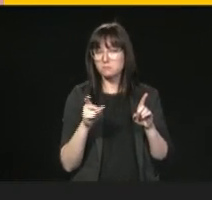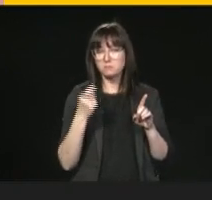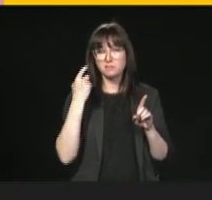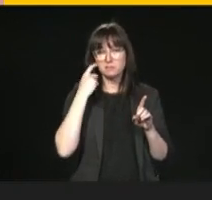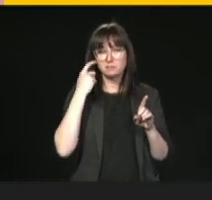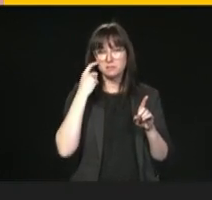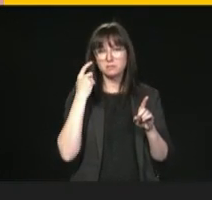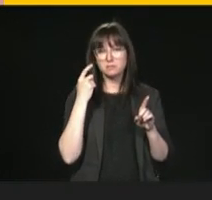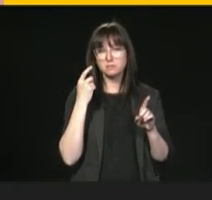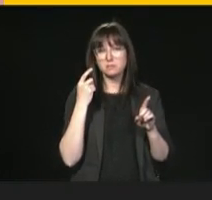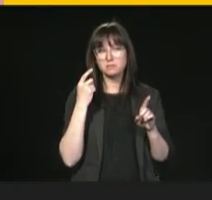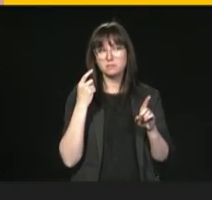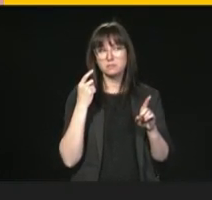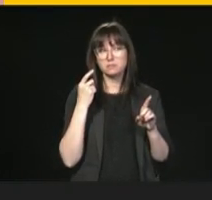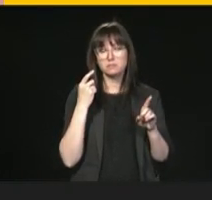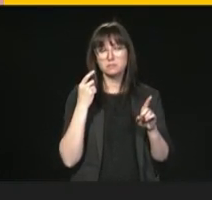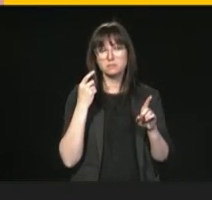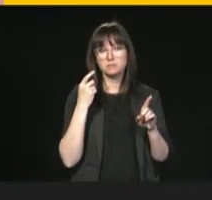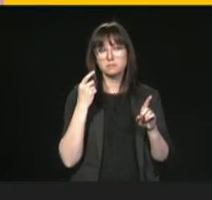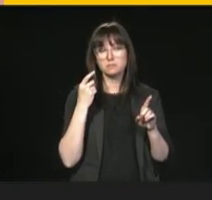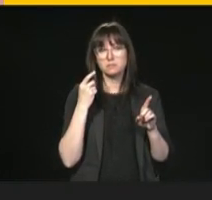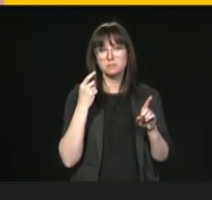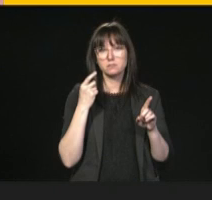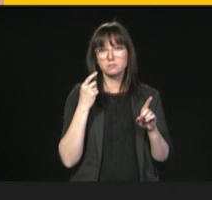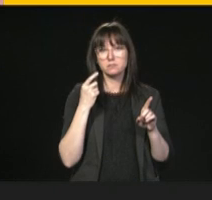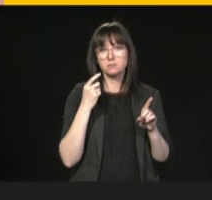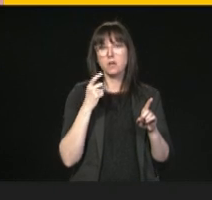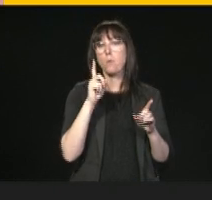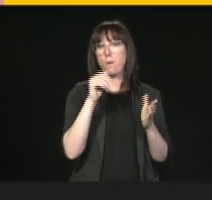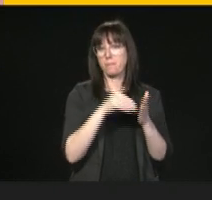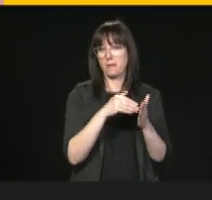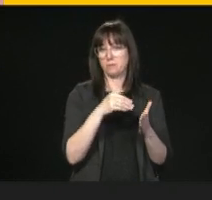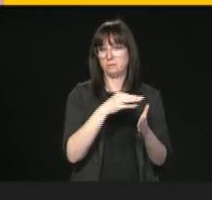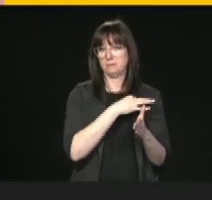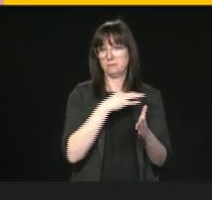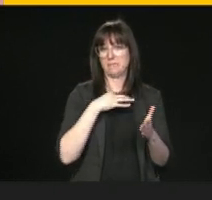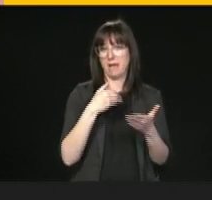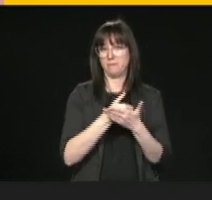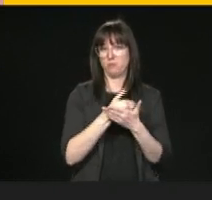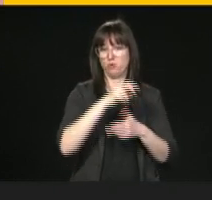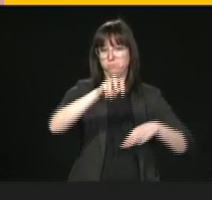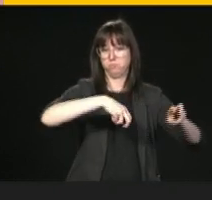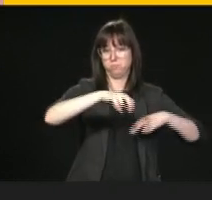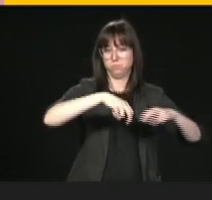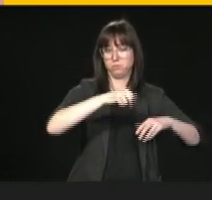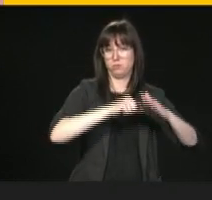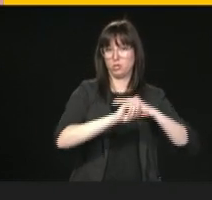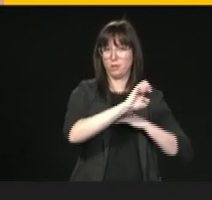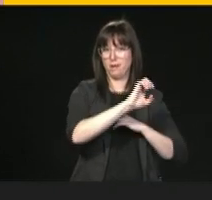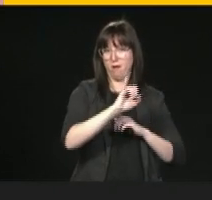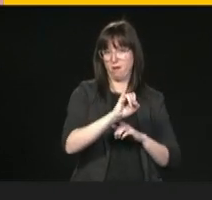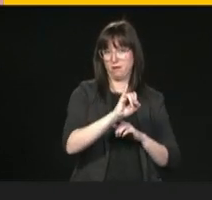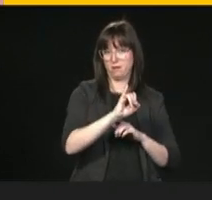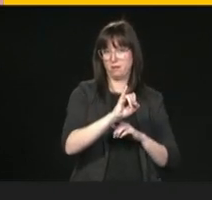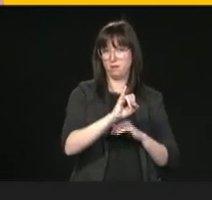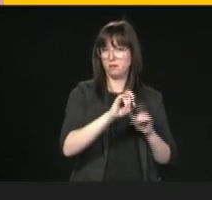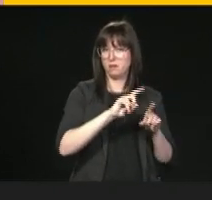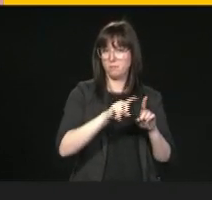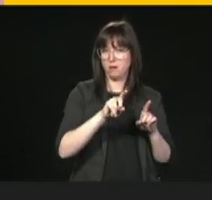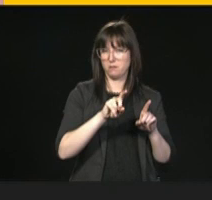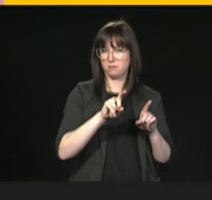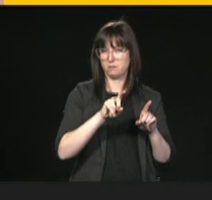cases that were redirected to EI, but this was the case before you closed Service Canada centres.